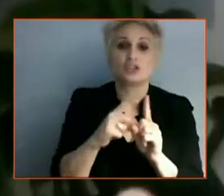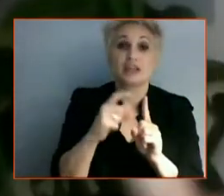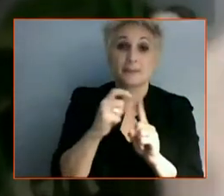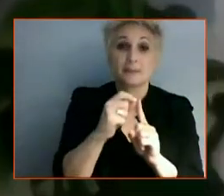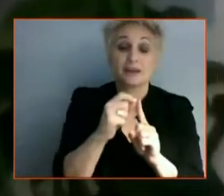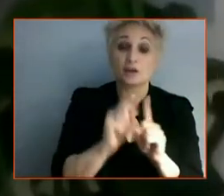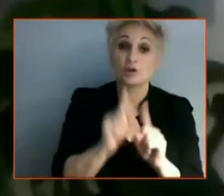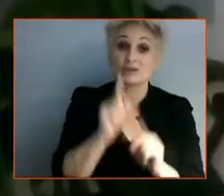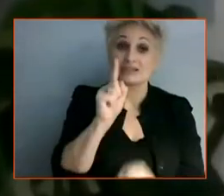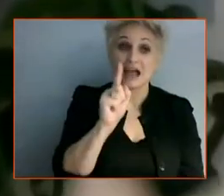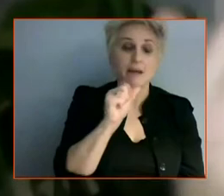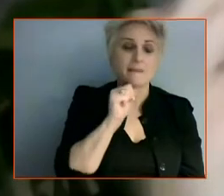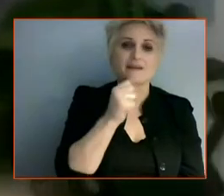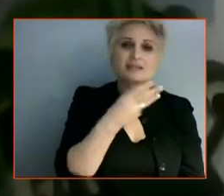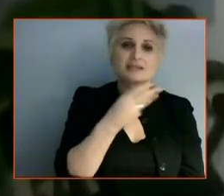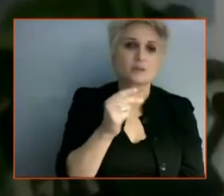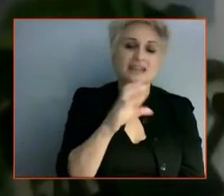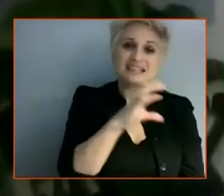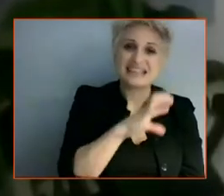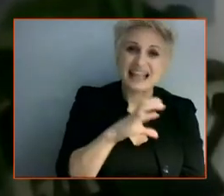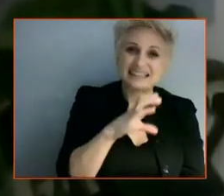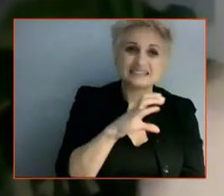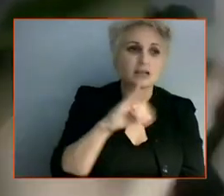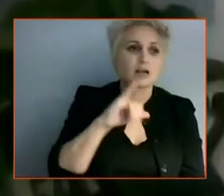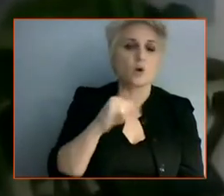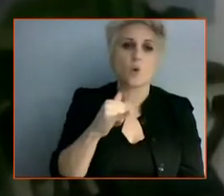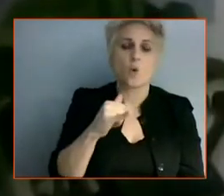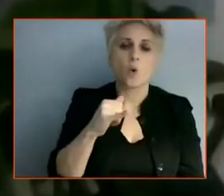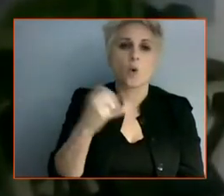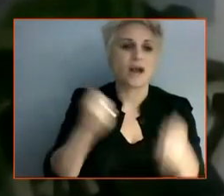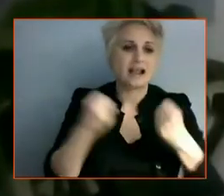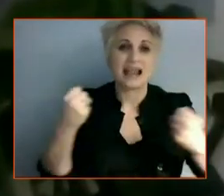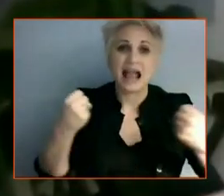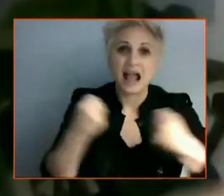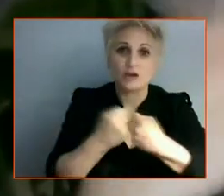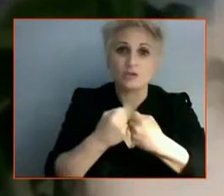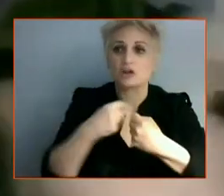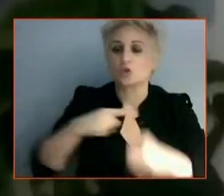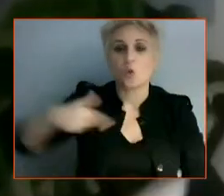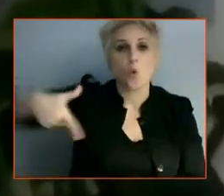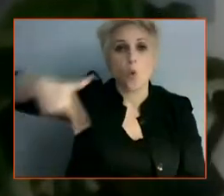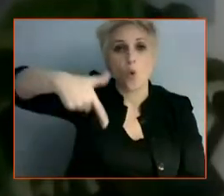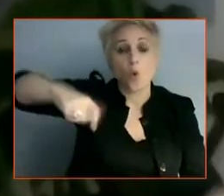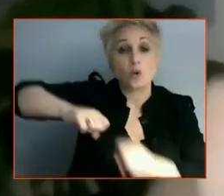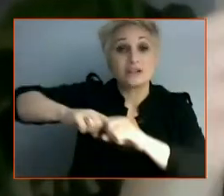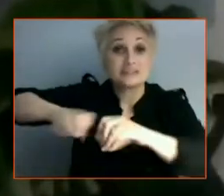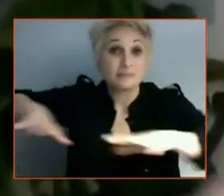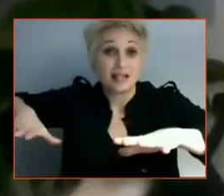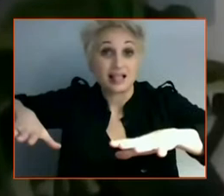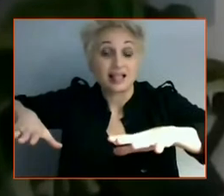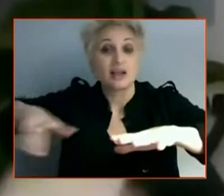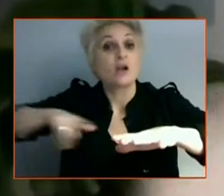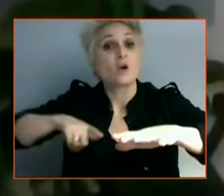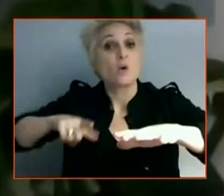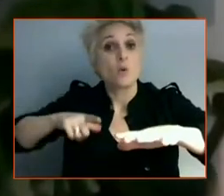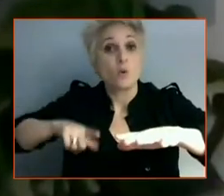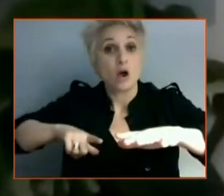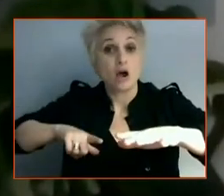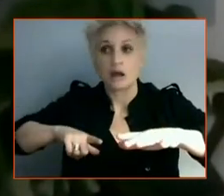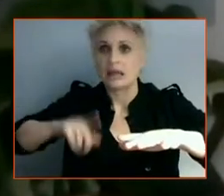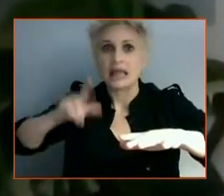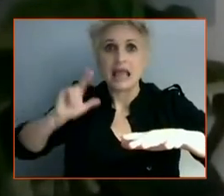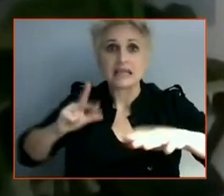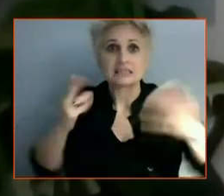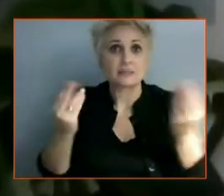gets cancer, when somebody's in a car crash, when there's an oil spill, when there's a natural disaster, because there has to be economic transactions in order